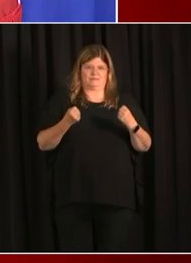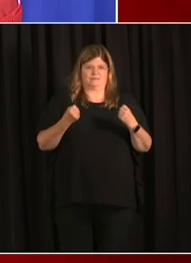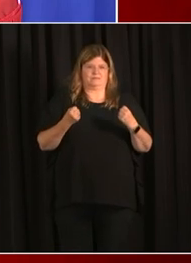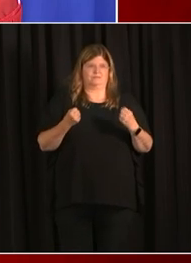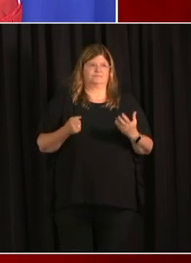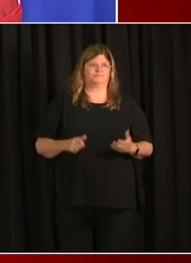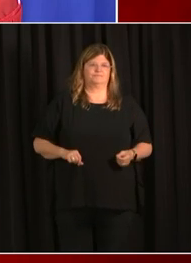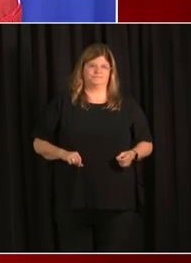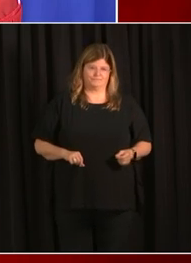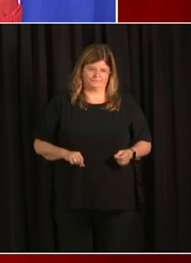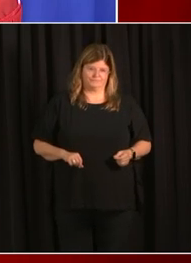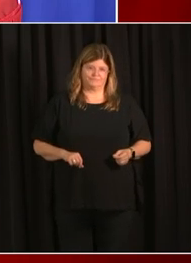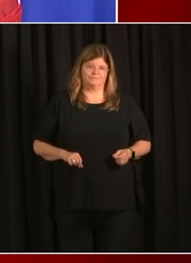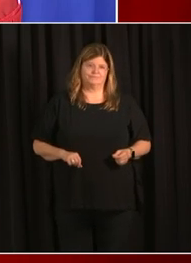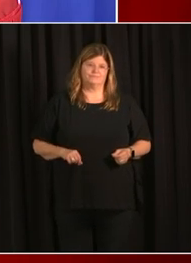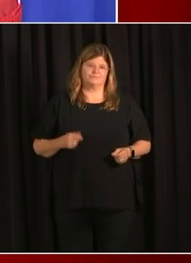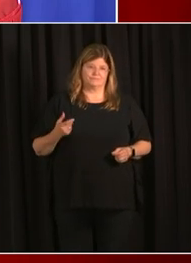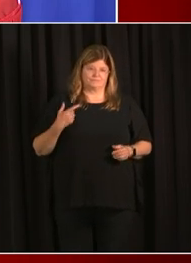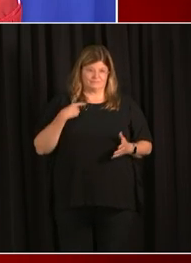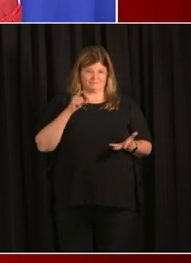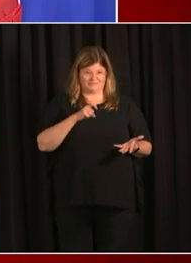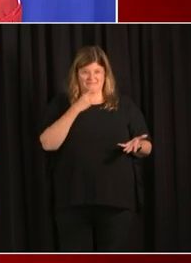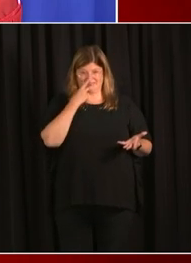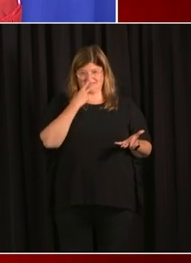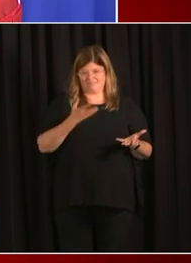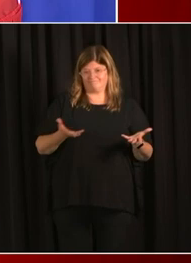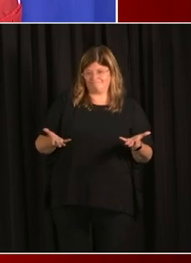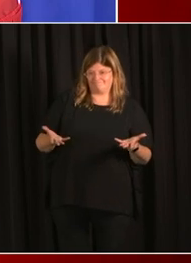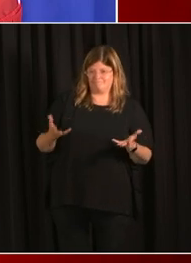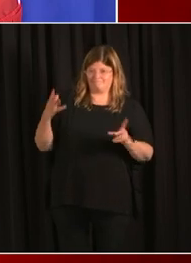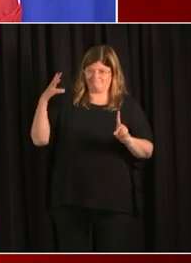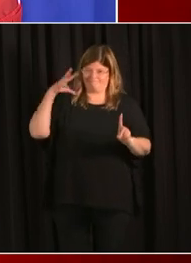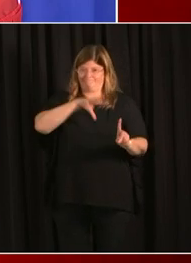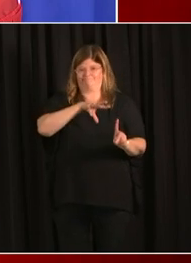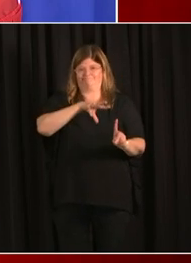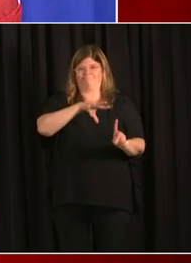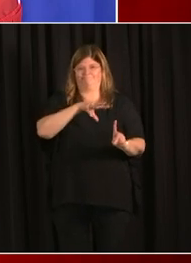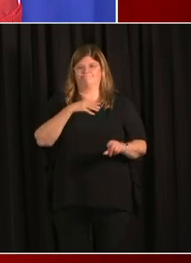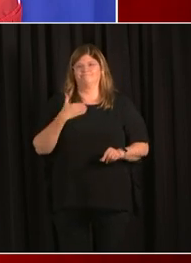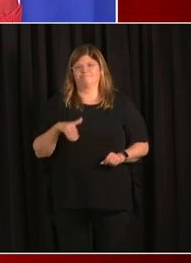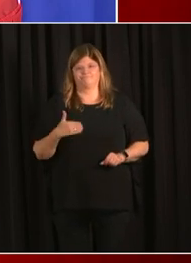we have really seen a spotlight on that.